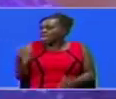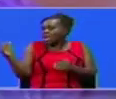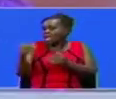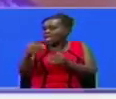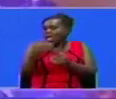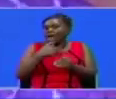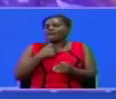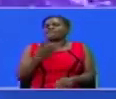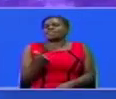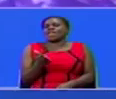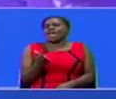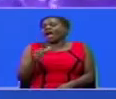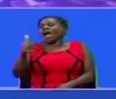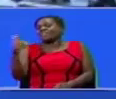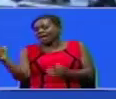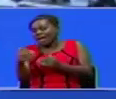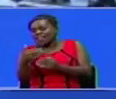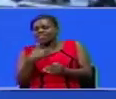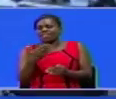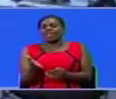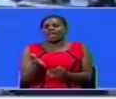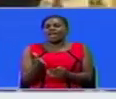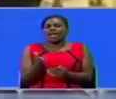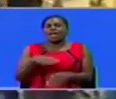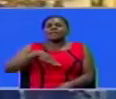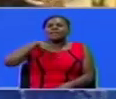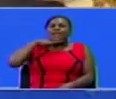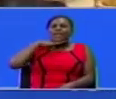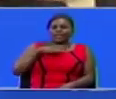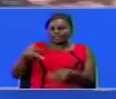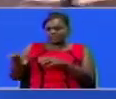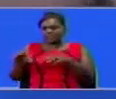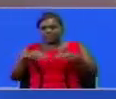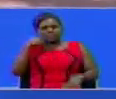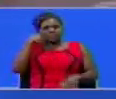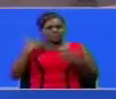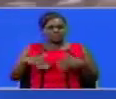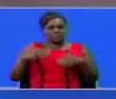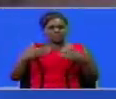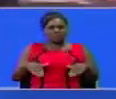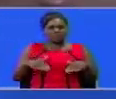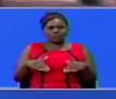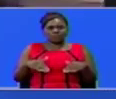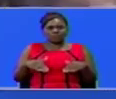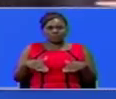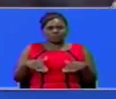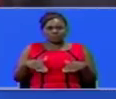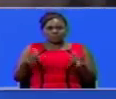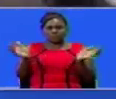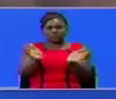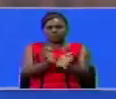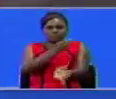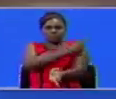NTA kimoro. Iko kitu ingine ndani. Loss of lives, suffering of patients to a jail term for doctors' union